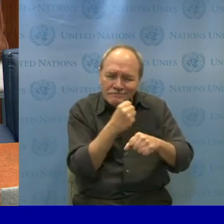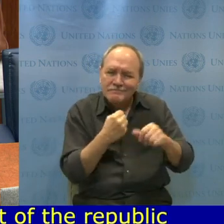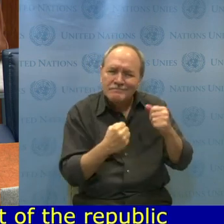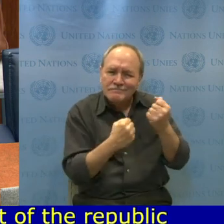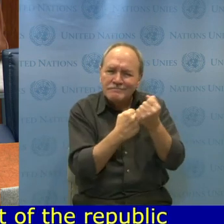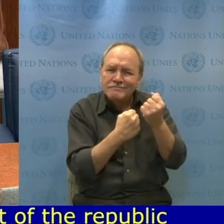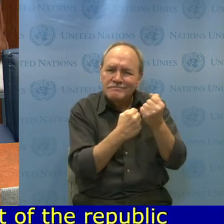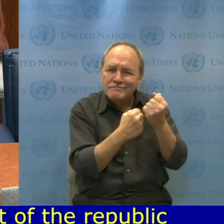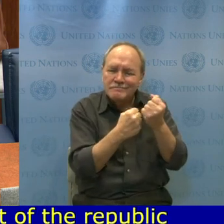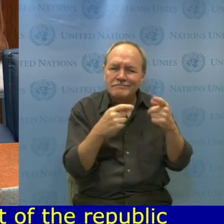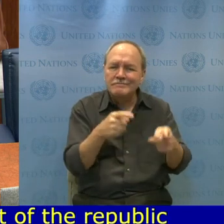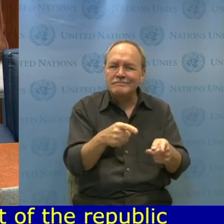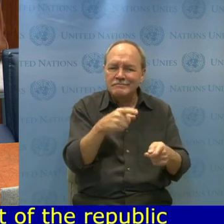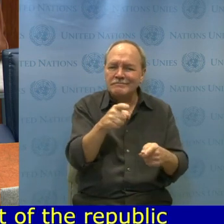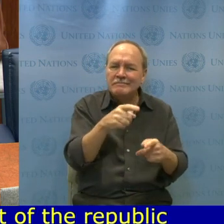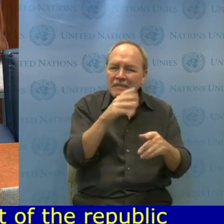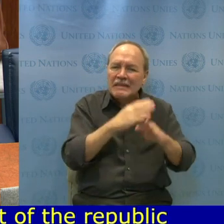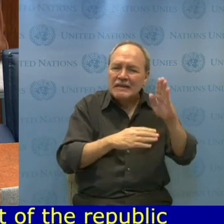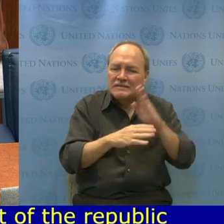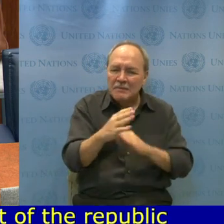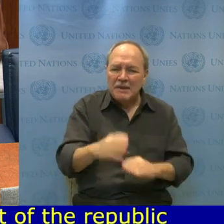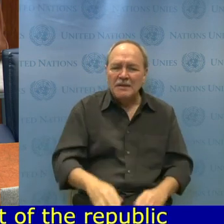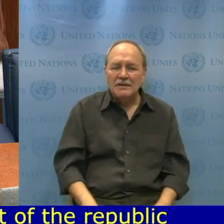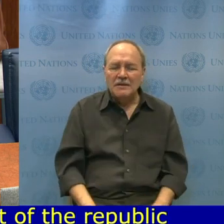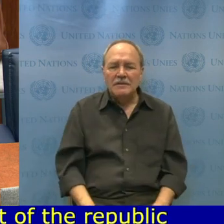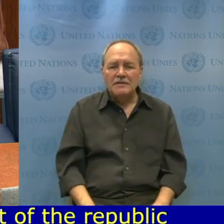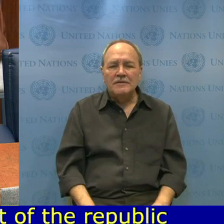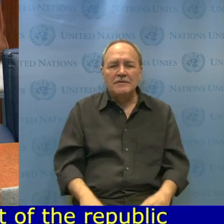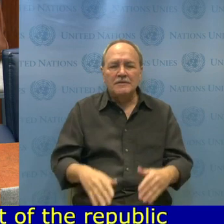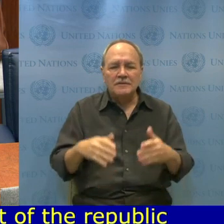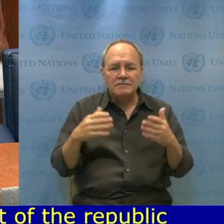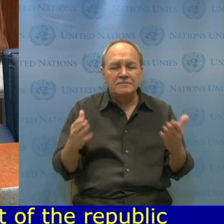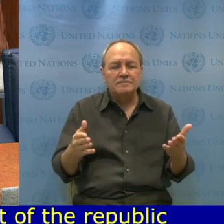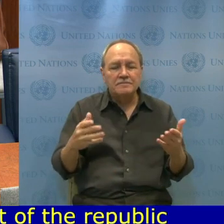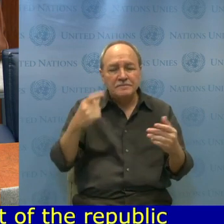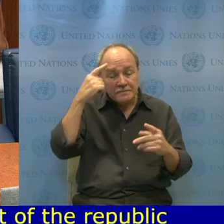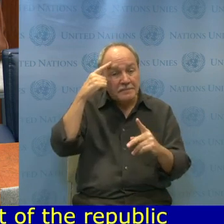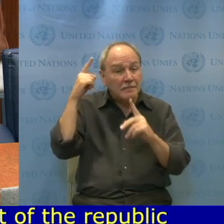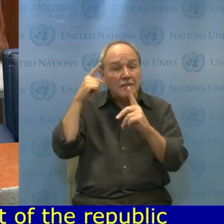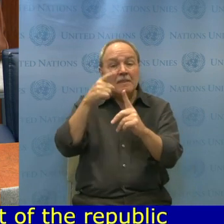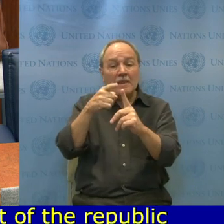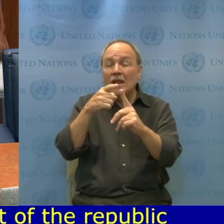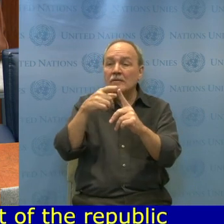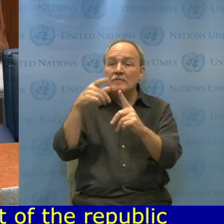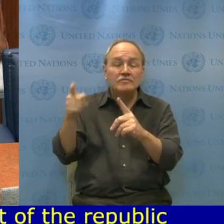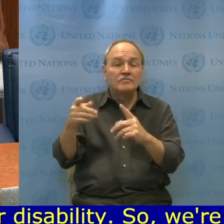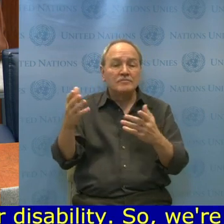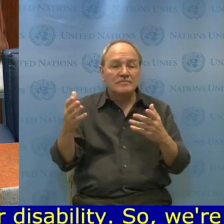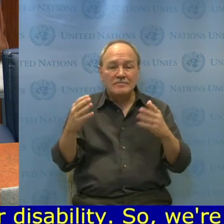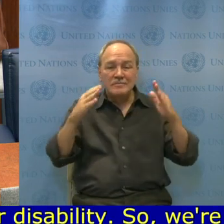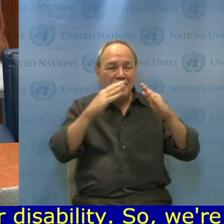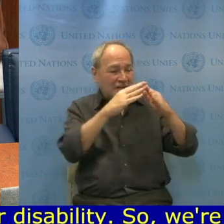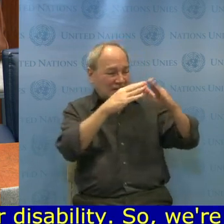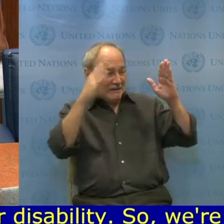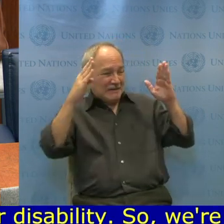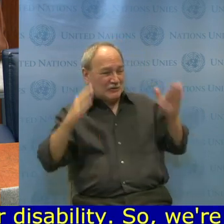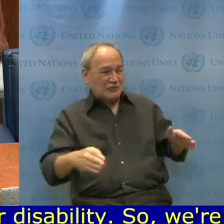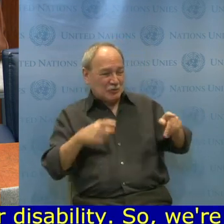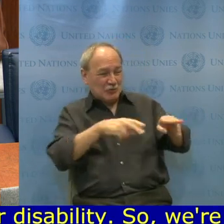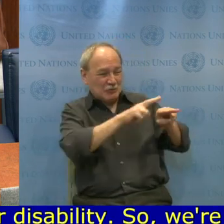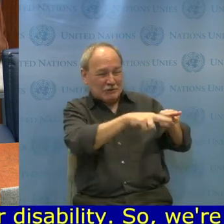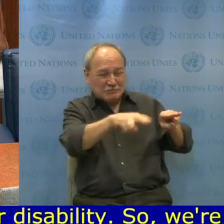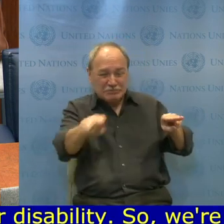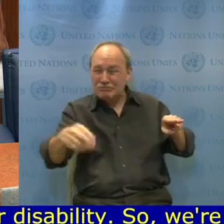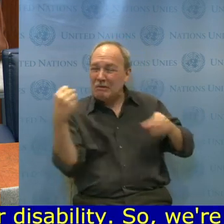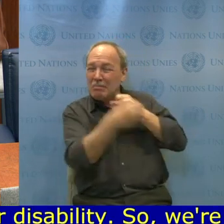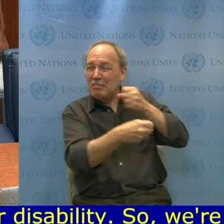to bring about the removal of girls and boys with disabilities from institutions, the deinstitutionalization.